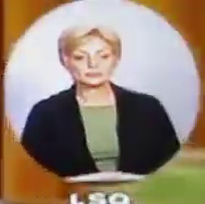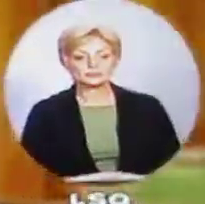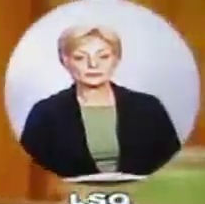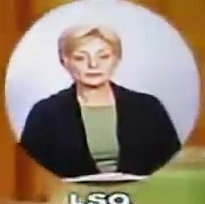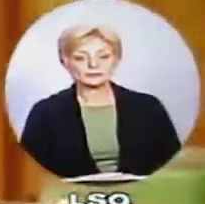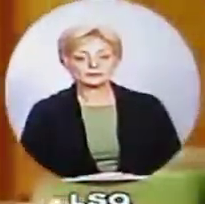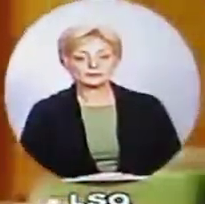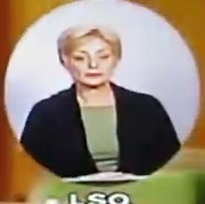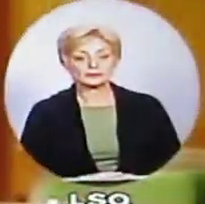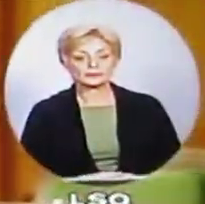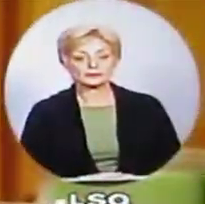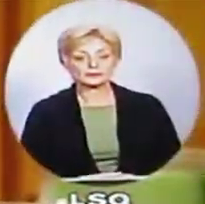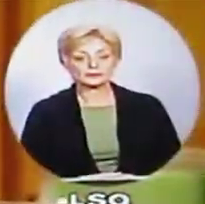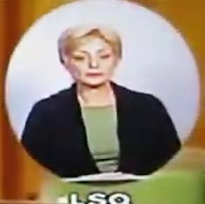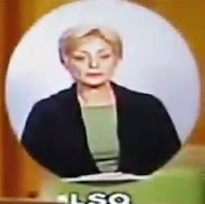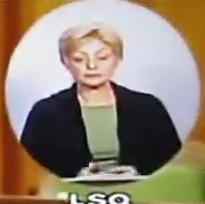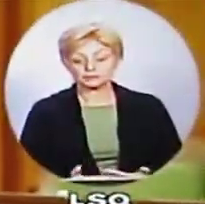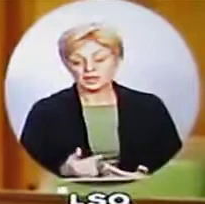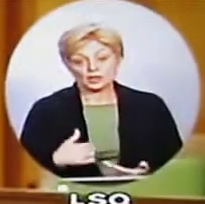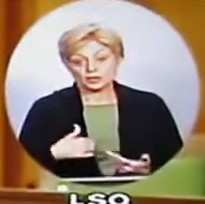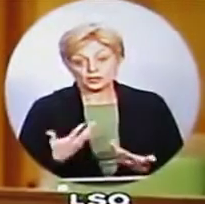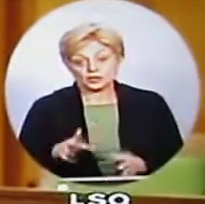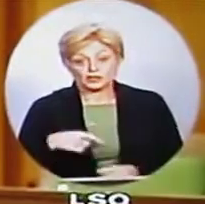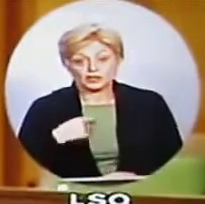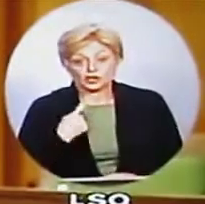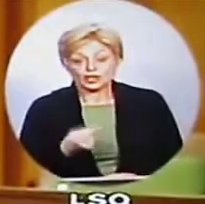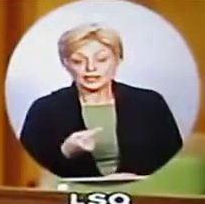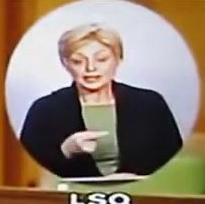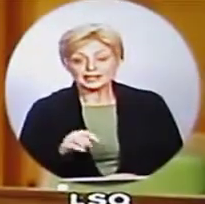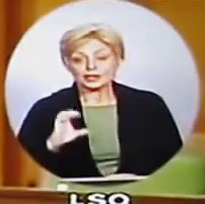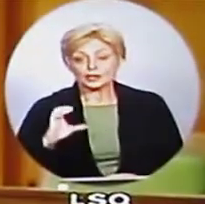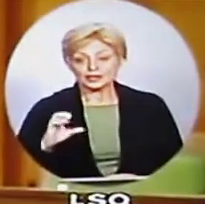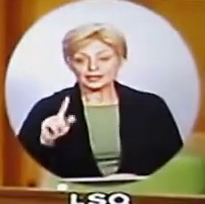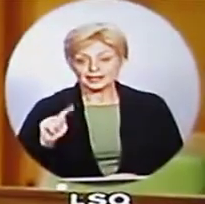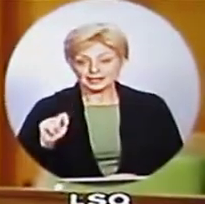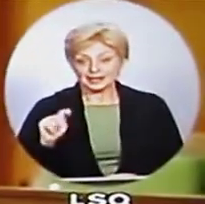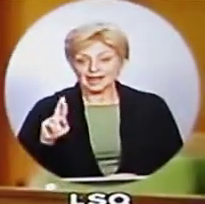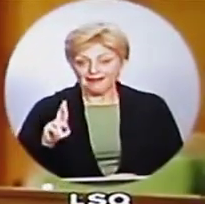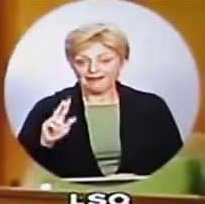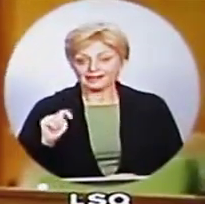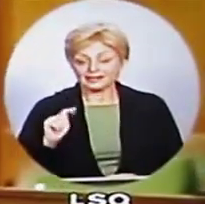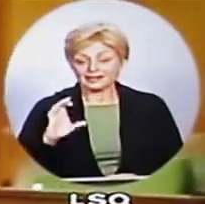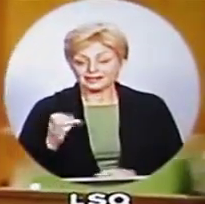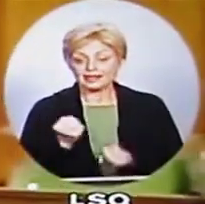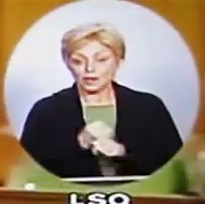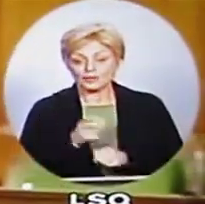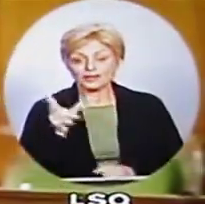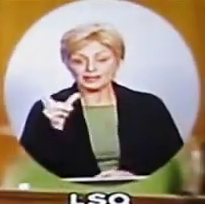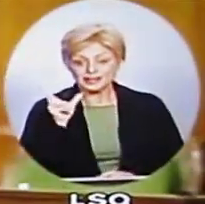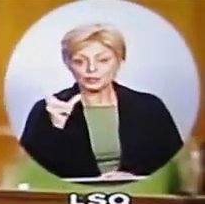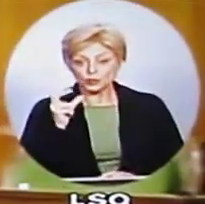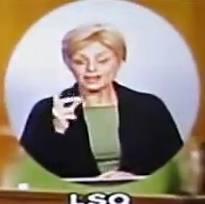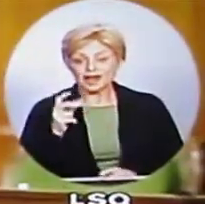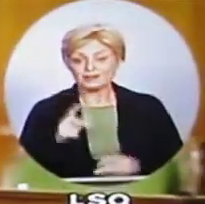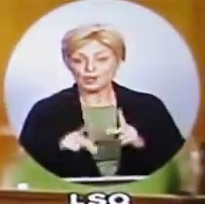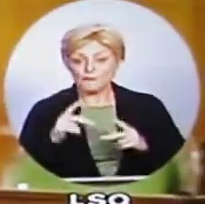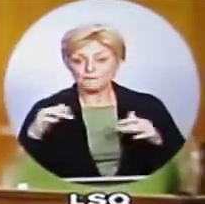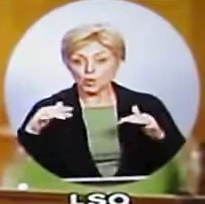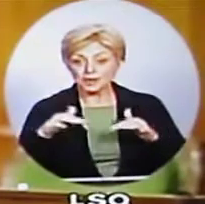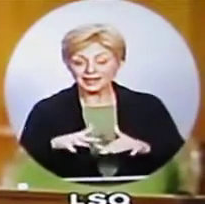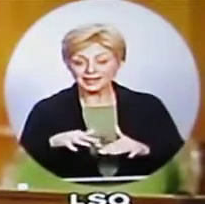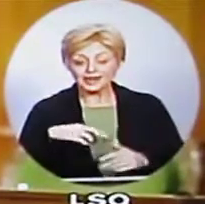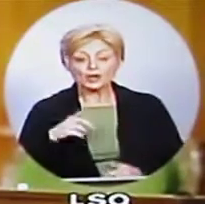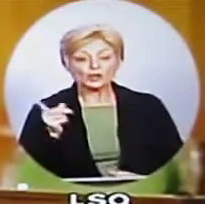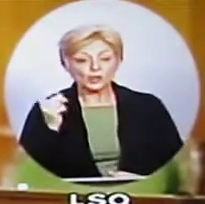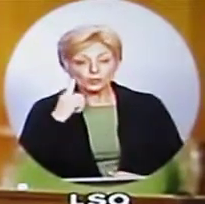Secretary. Again, as I just said, Mr. Speaker, the CRTC held public hearings on this. They heard from over 9,000 people. They made